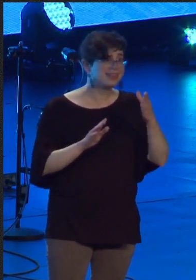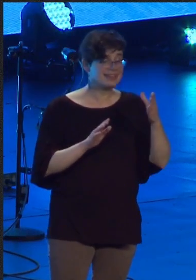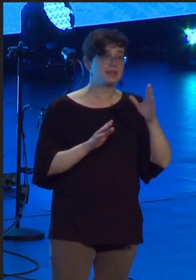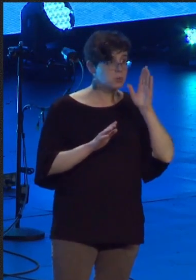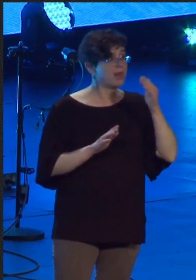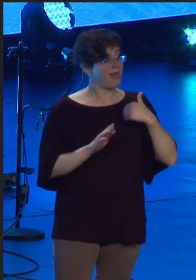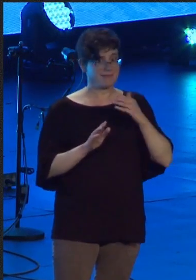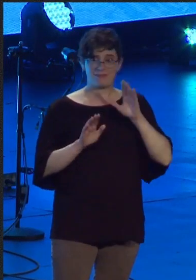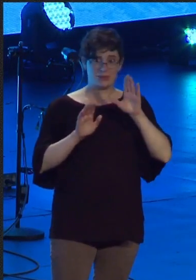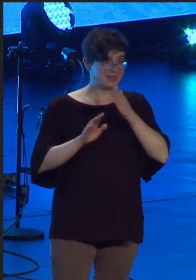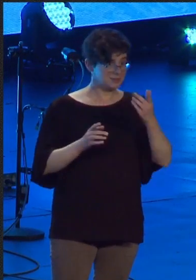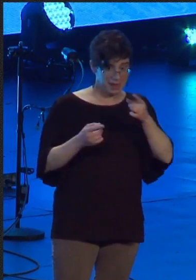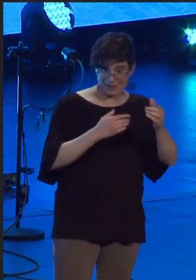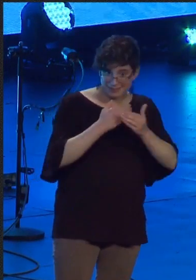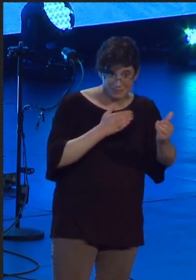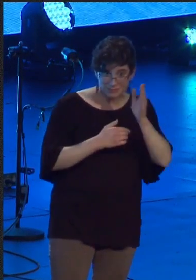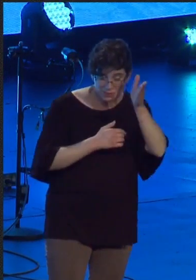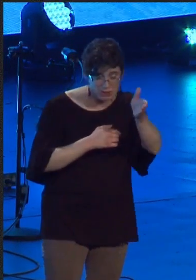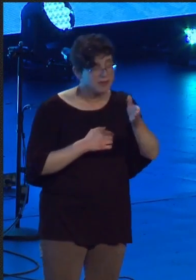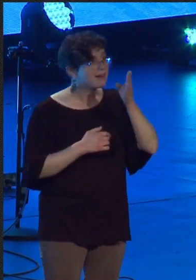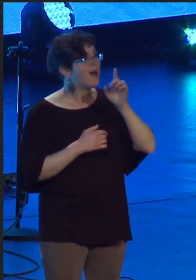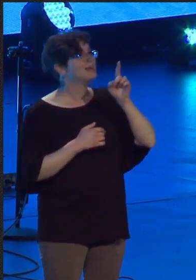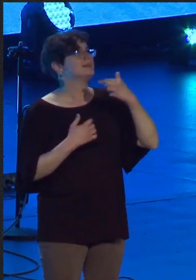right? And God is the